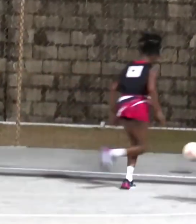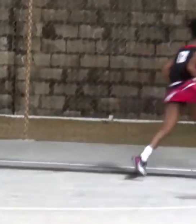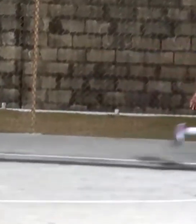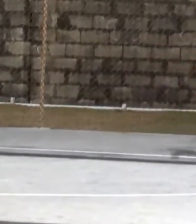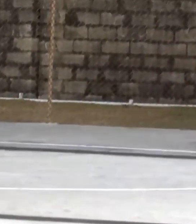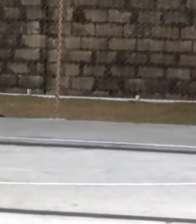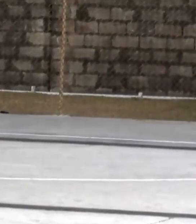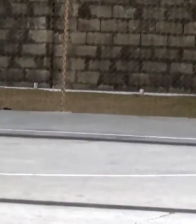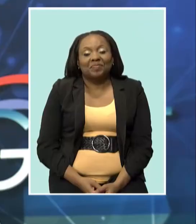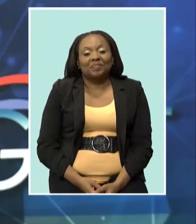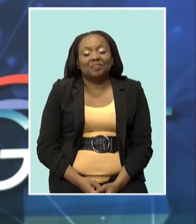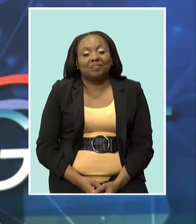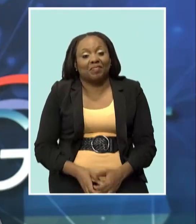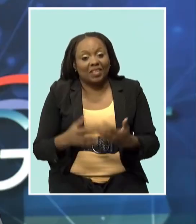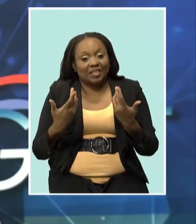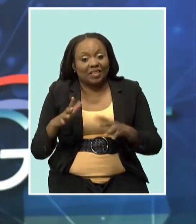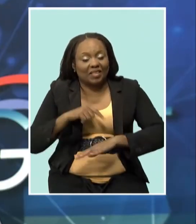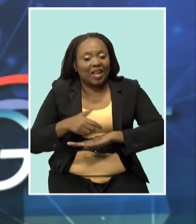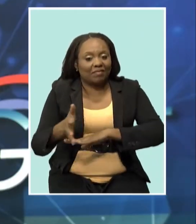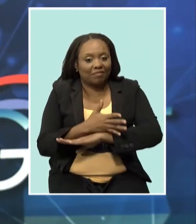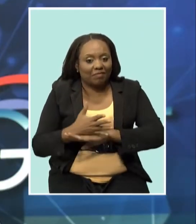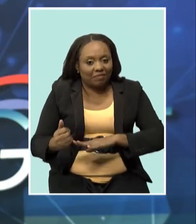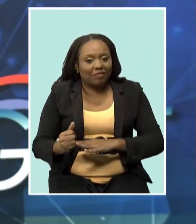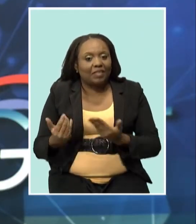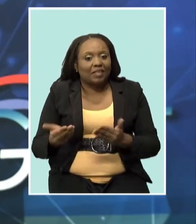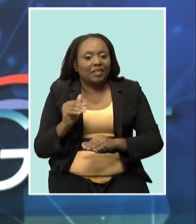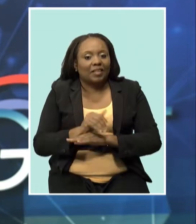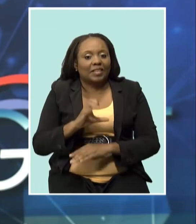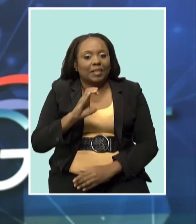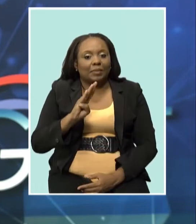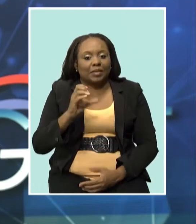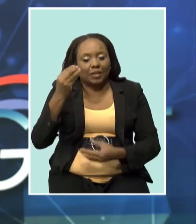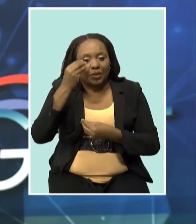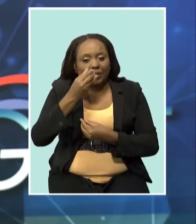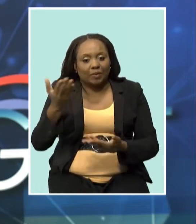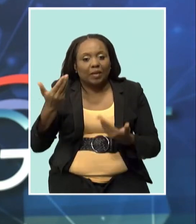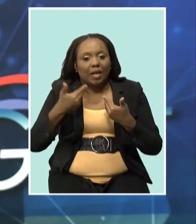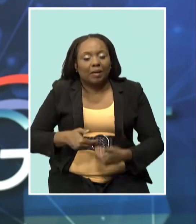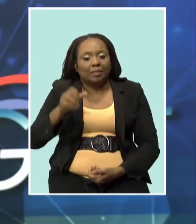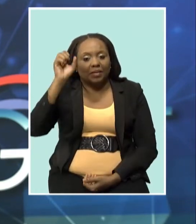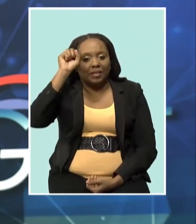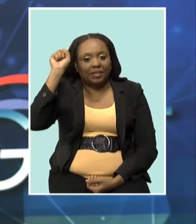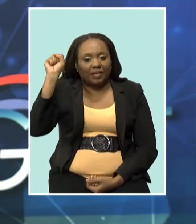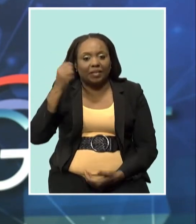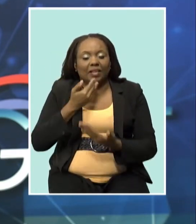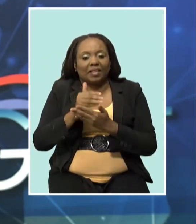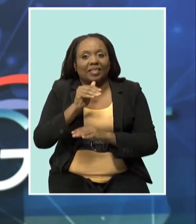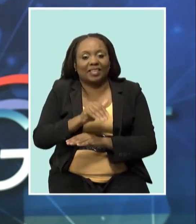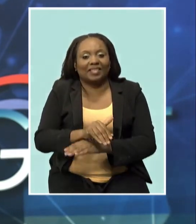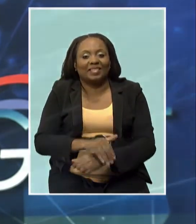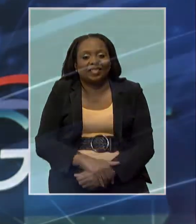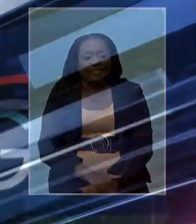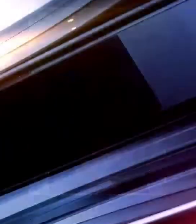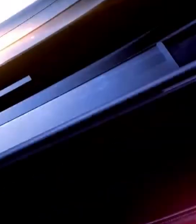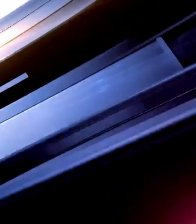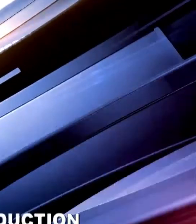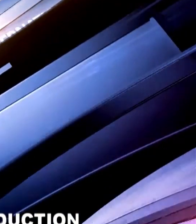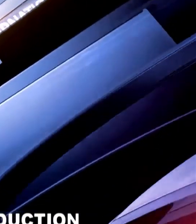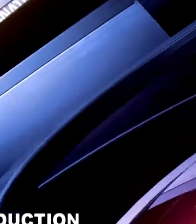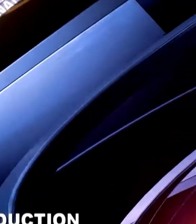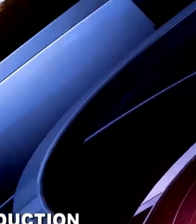the feed from Manning. Takes a few seconds to set the GPS. Job done. But it appeared UWI were just teasing